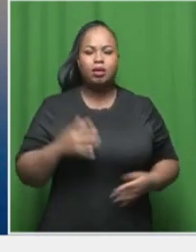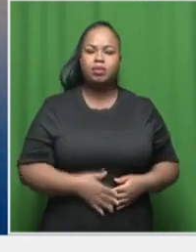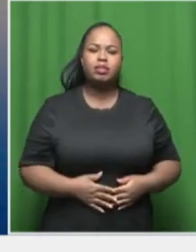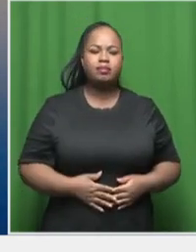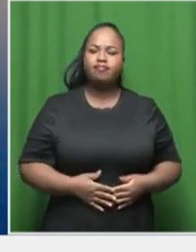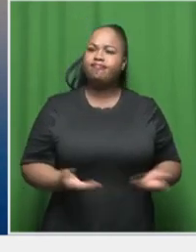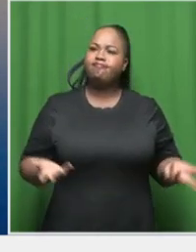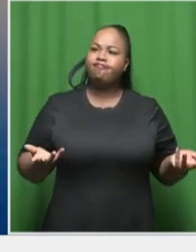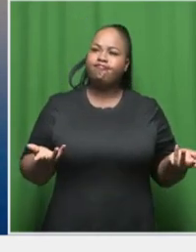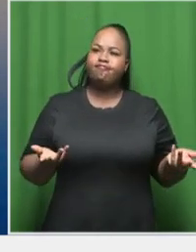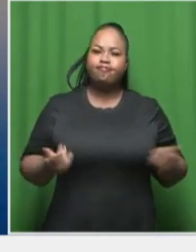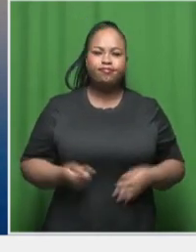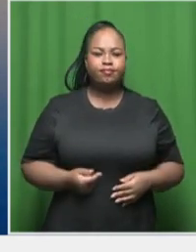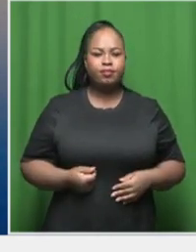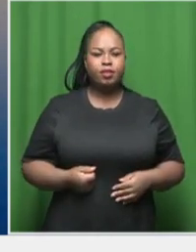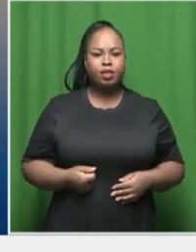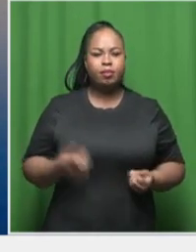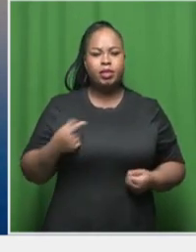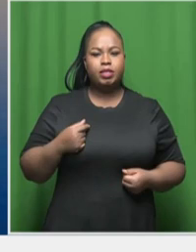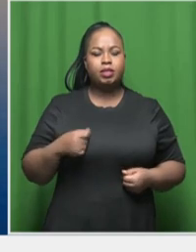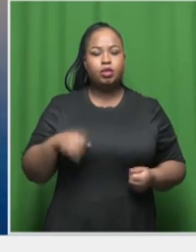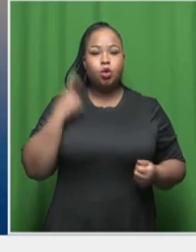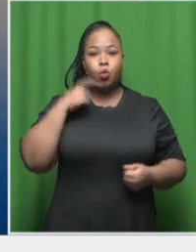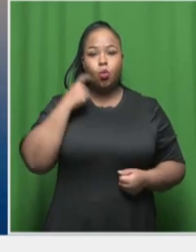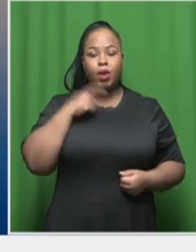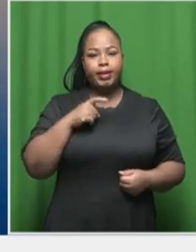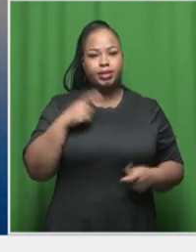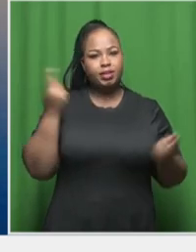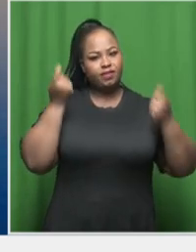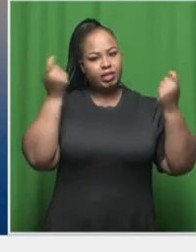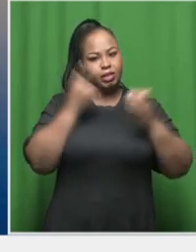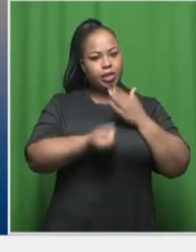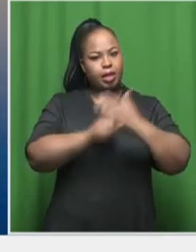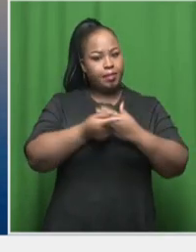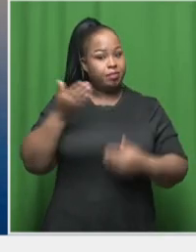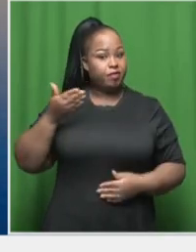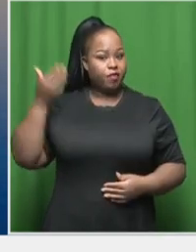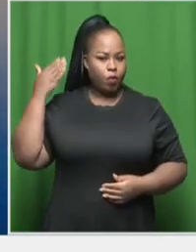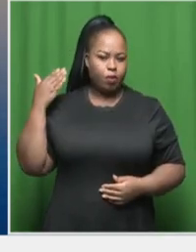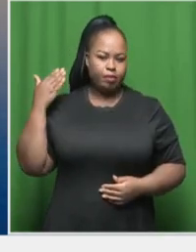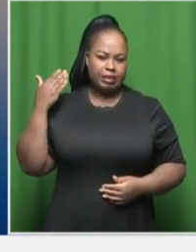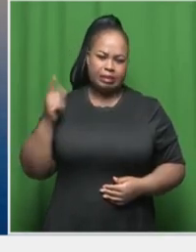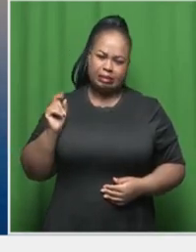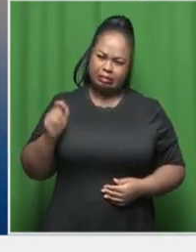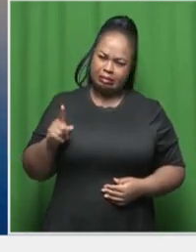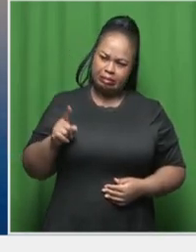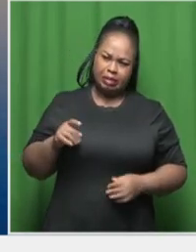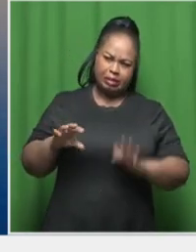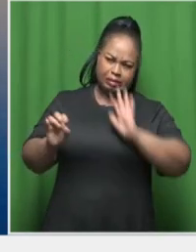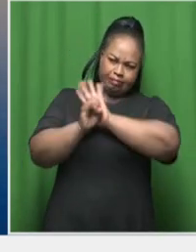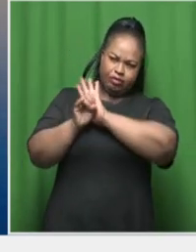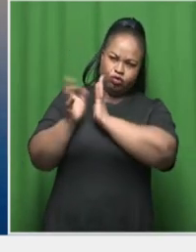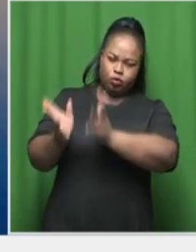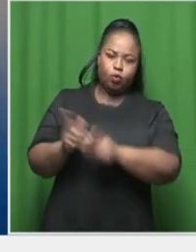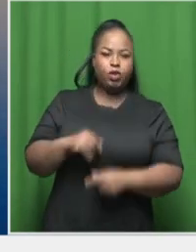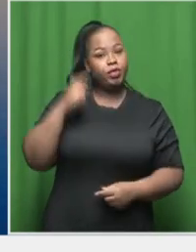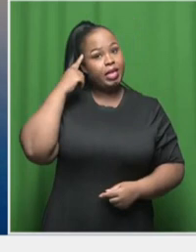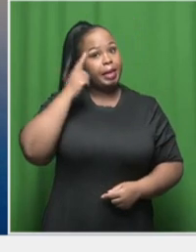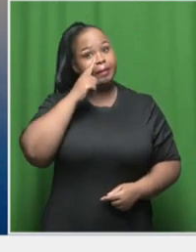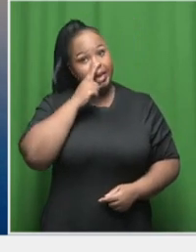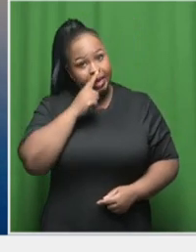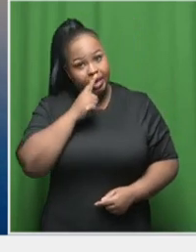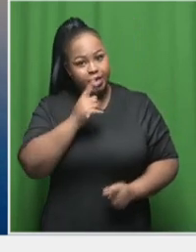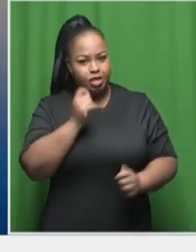grand white events that used to happen previously. Yes, I remember. So that on its own was a signature. So now when you think pink